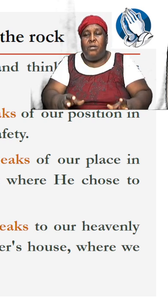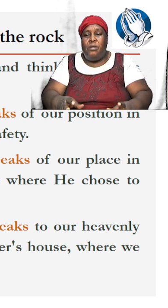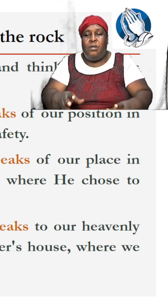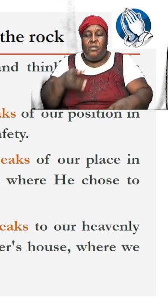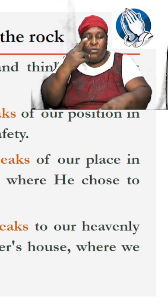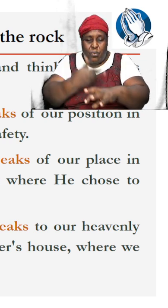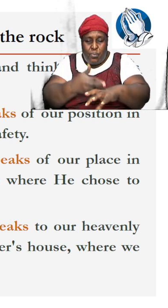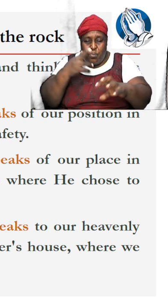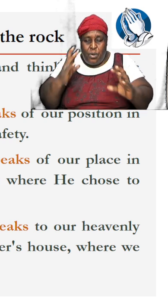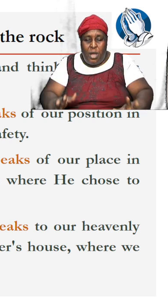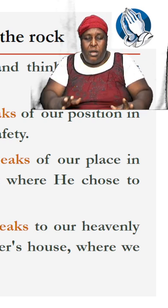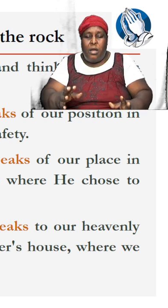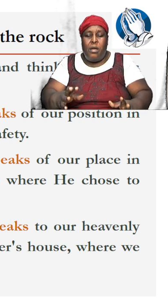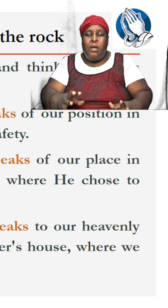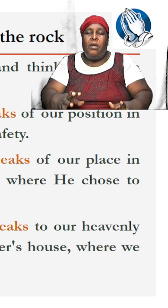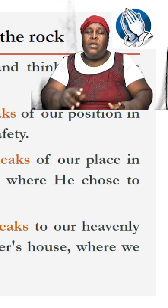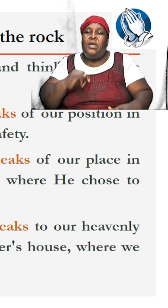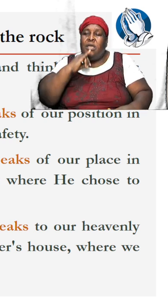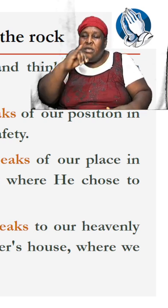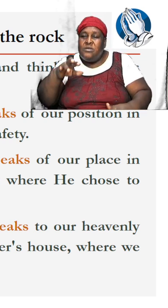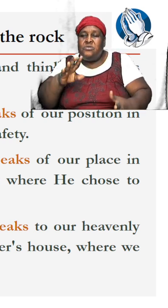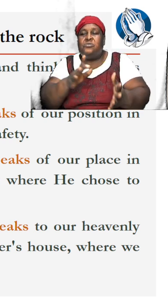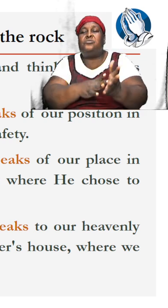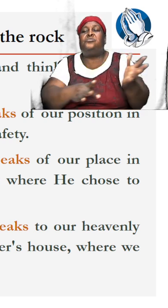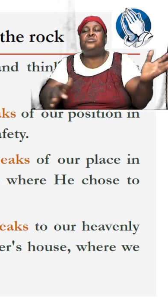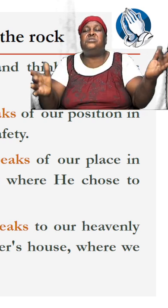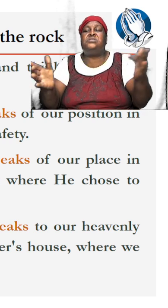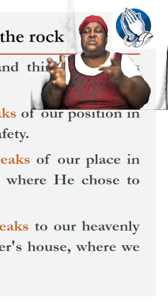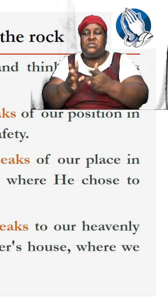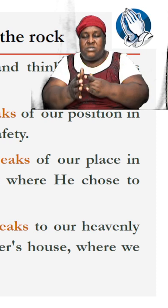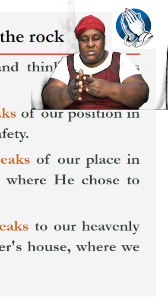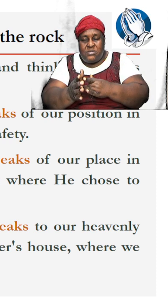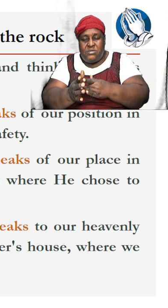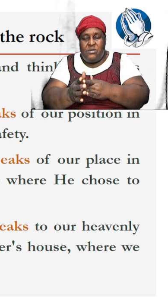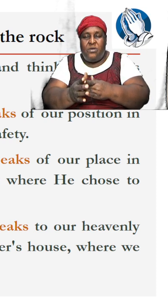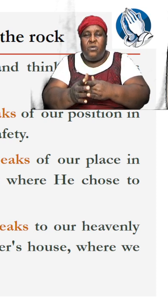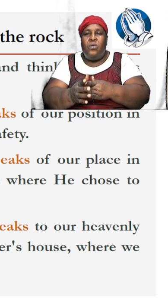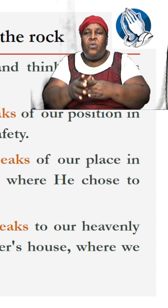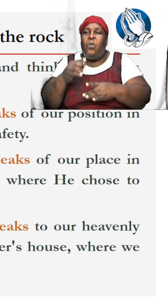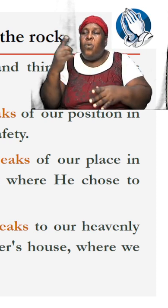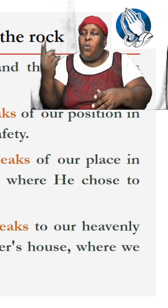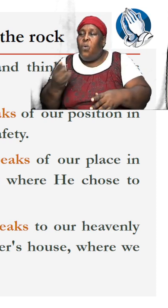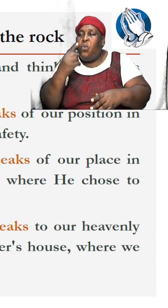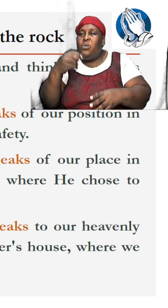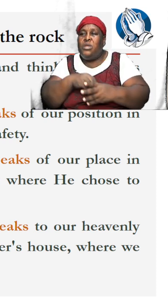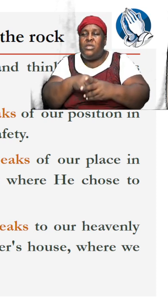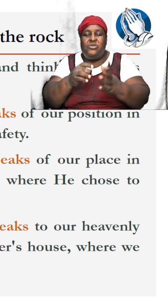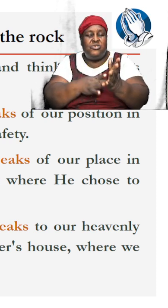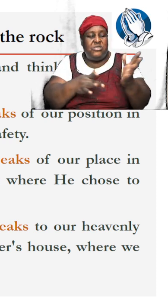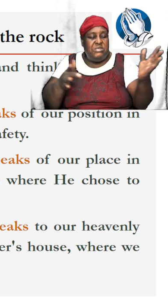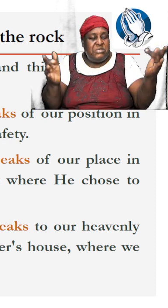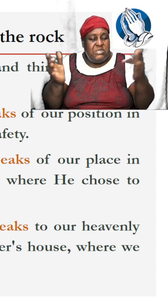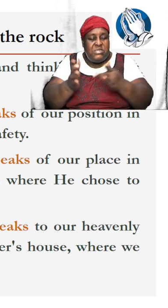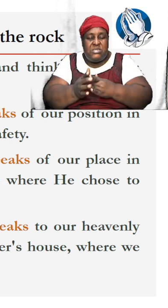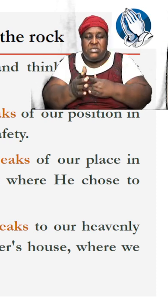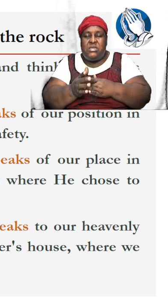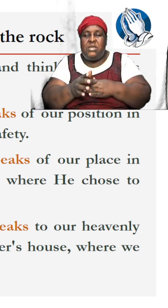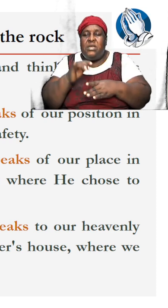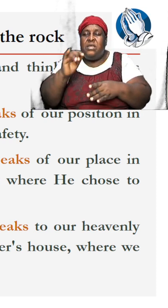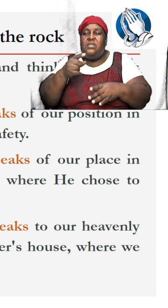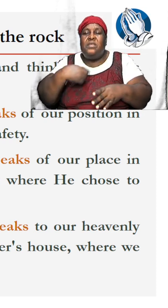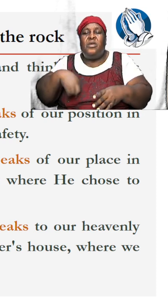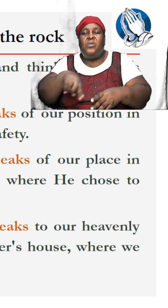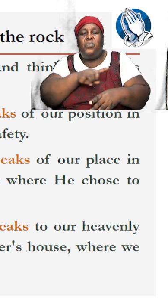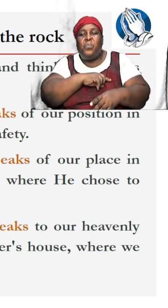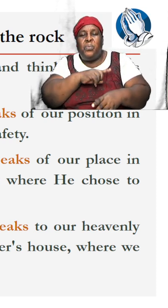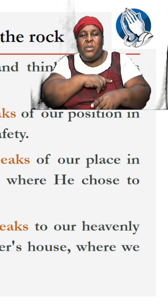rock represents Jesus. It is only in Jesus that we can have